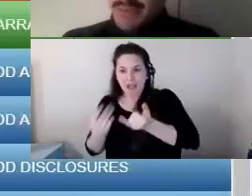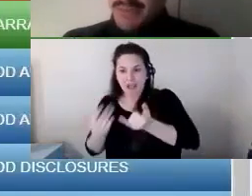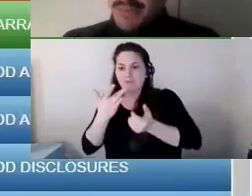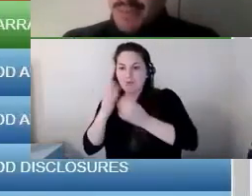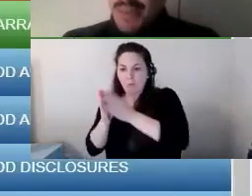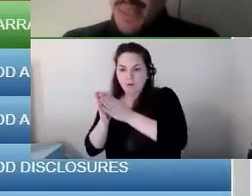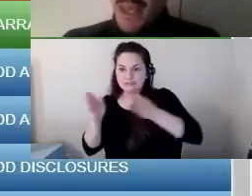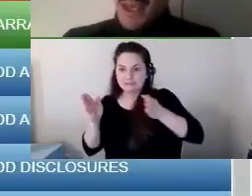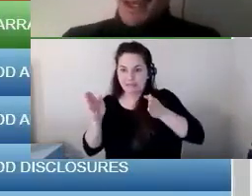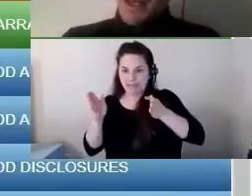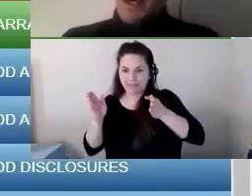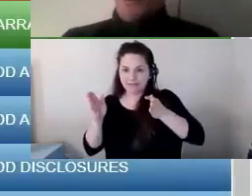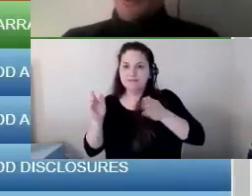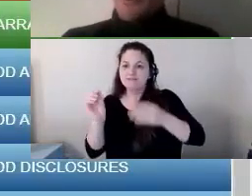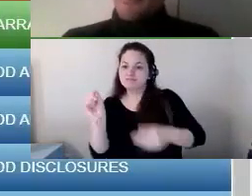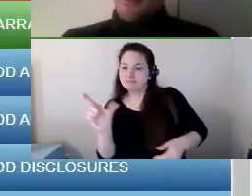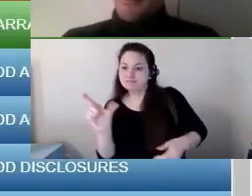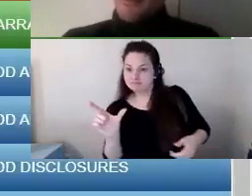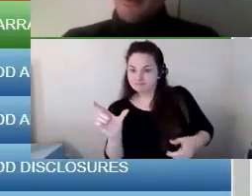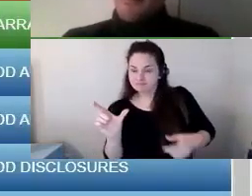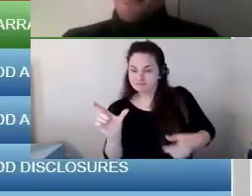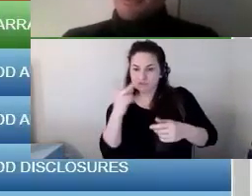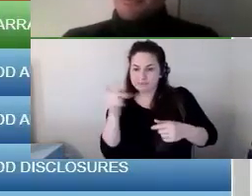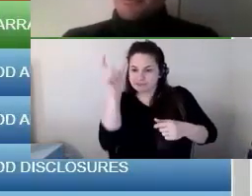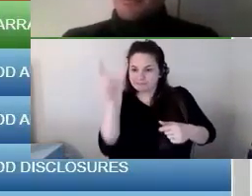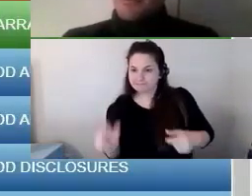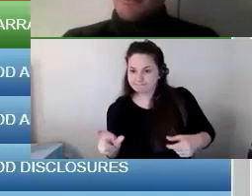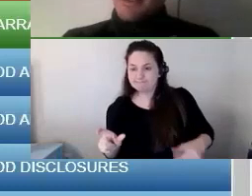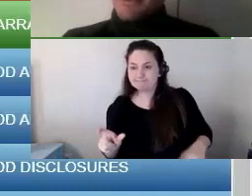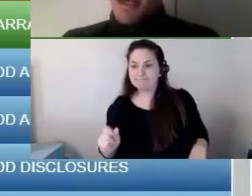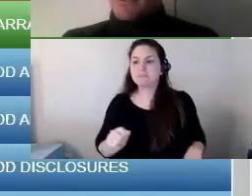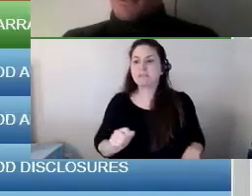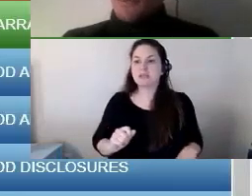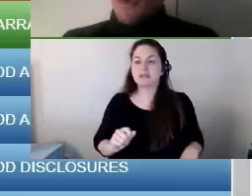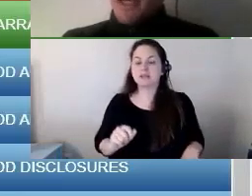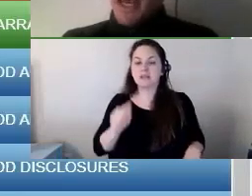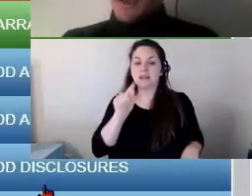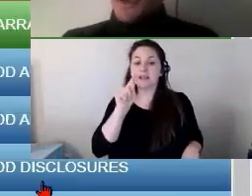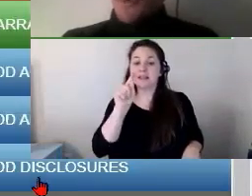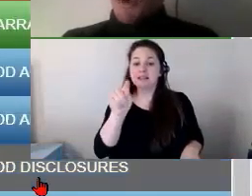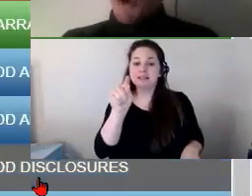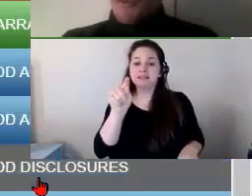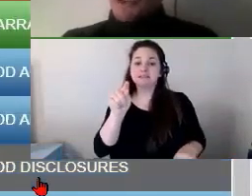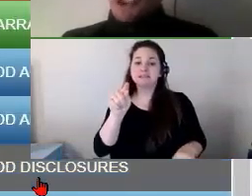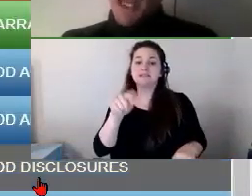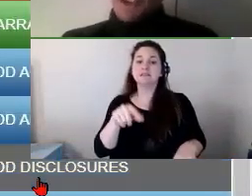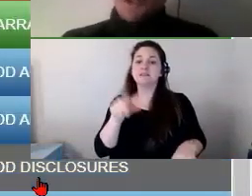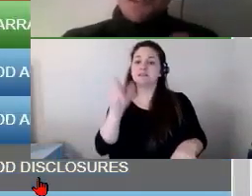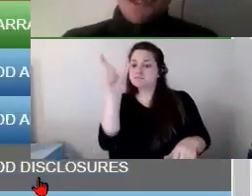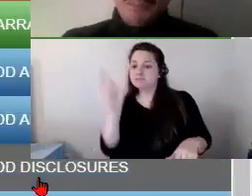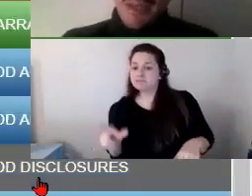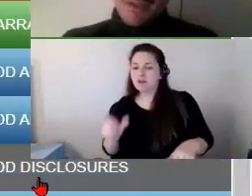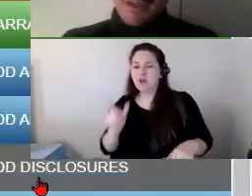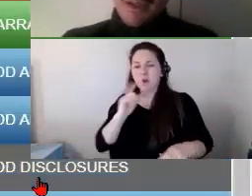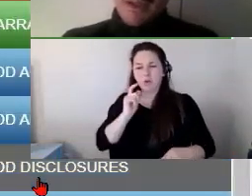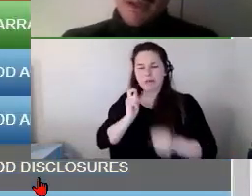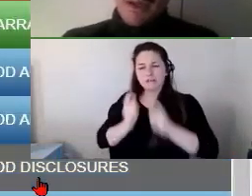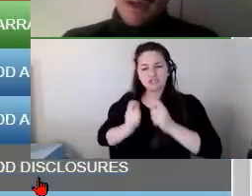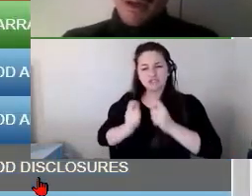it. Now, this exact right-hand toolbar will change a little